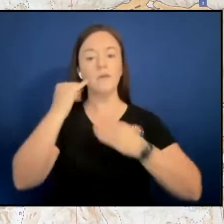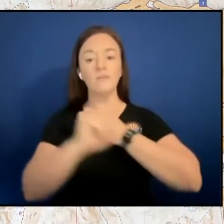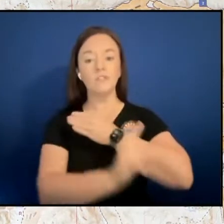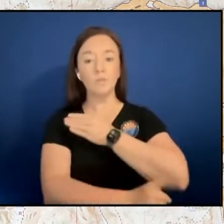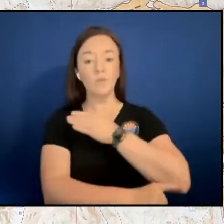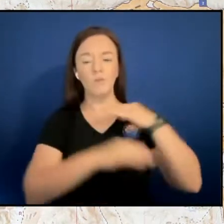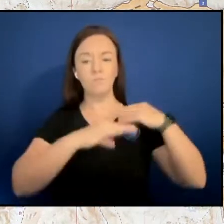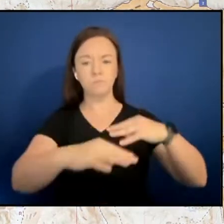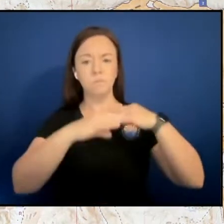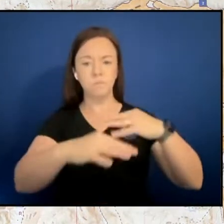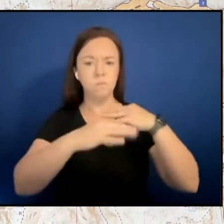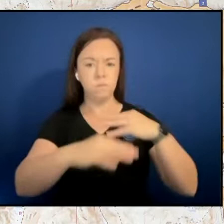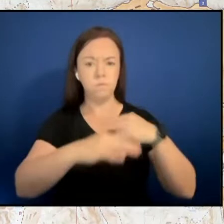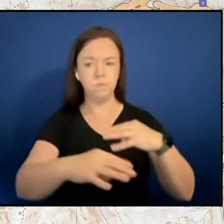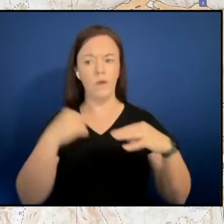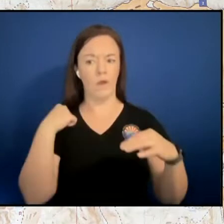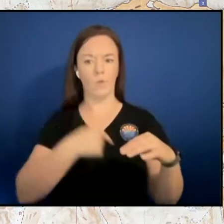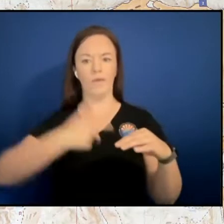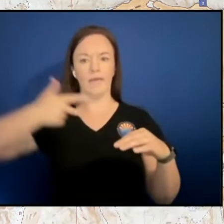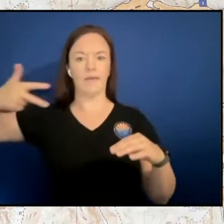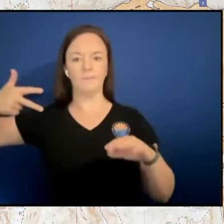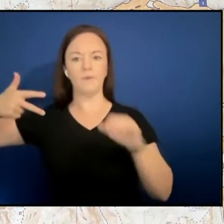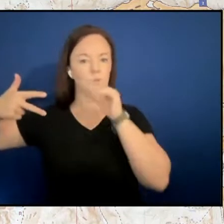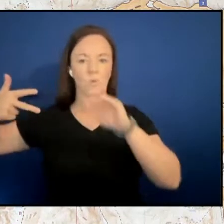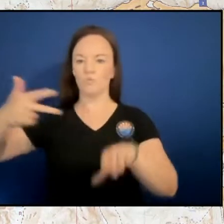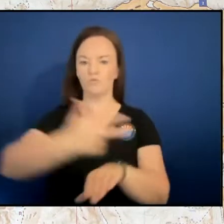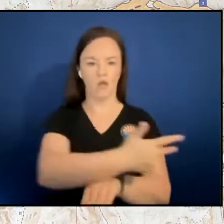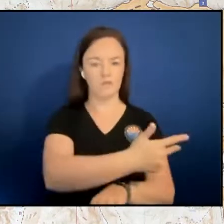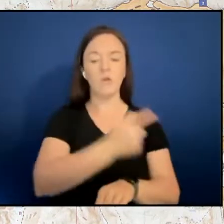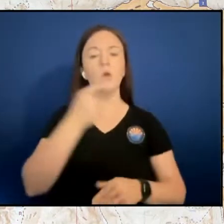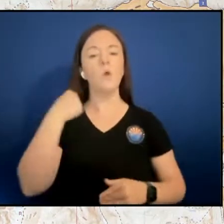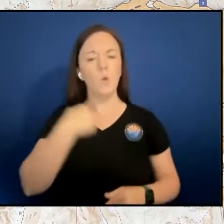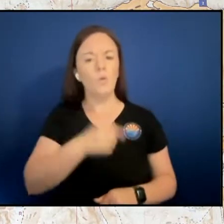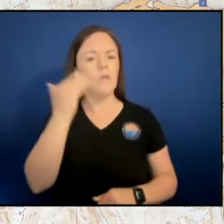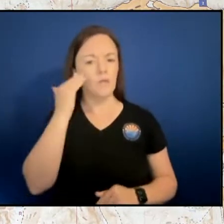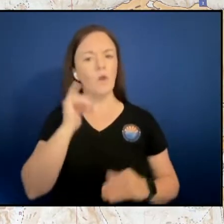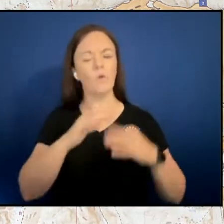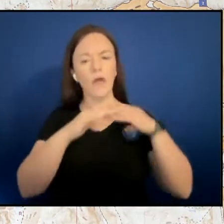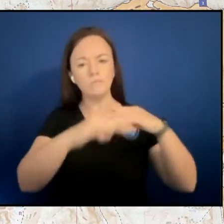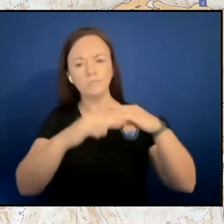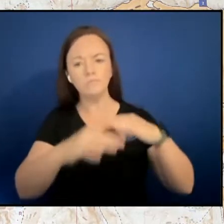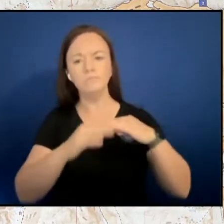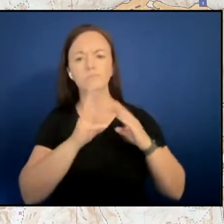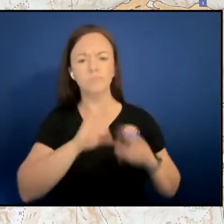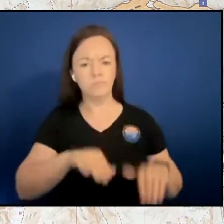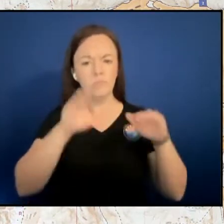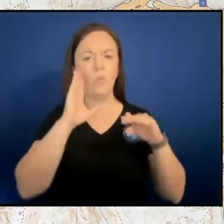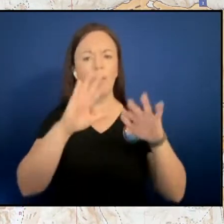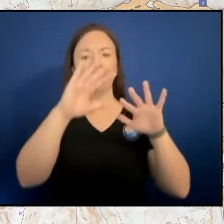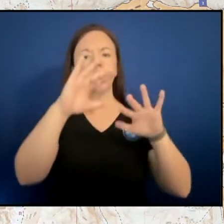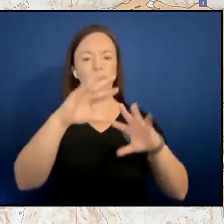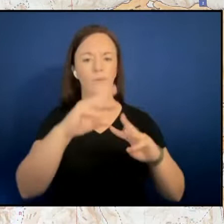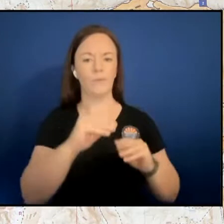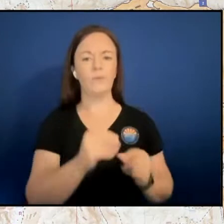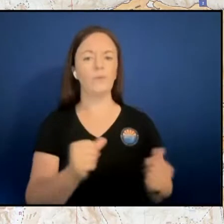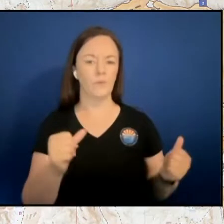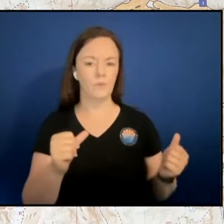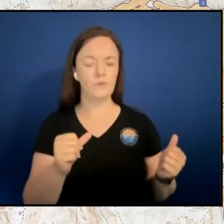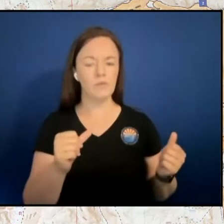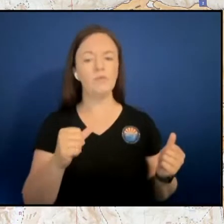to subside. We know that we can call and get personnel to come help us. So we're choosing not to make the assumption